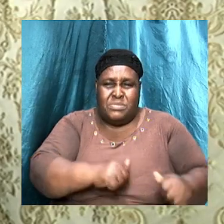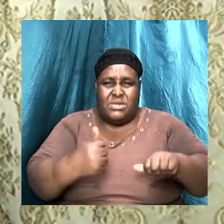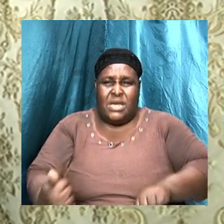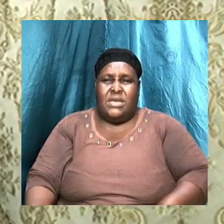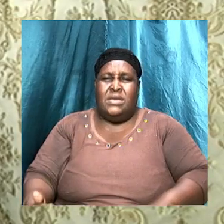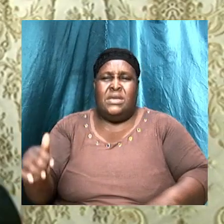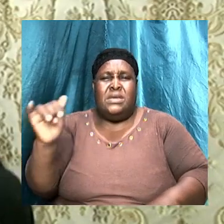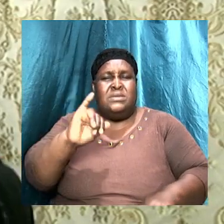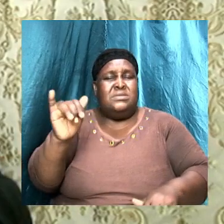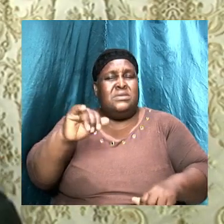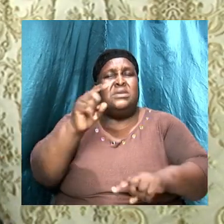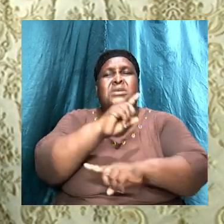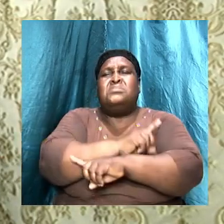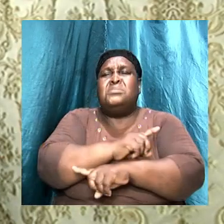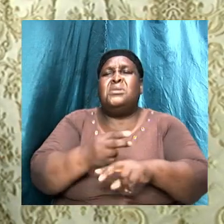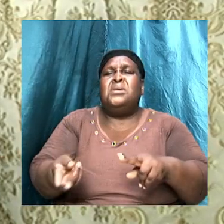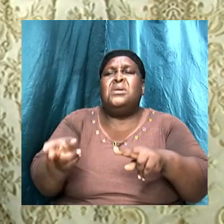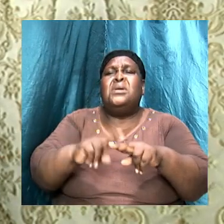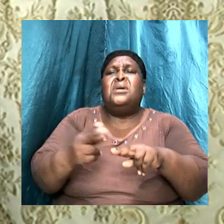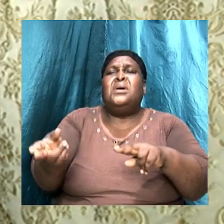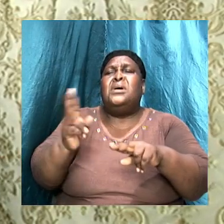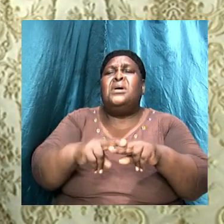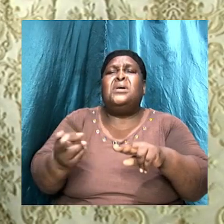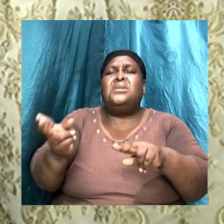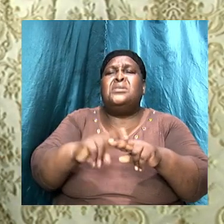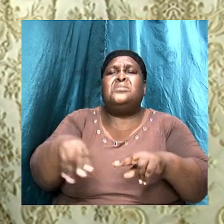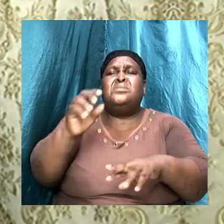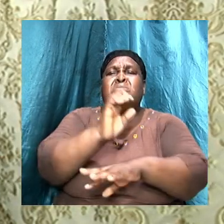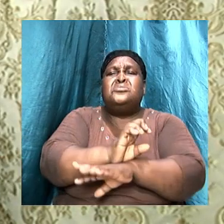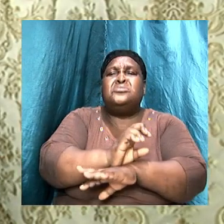were added to the church about three thousand souls